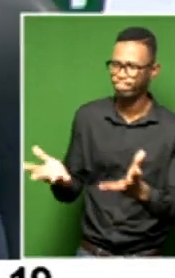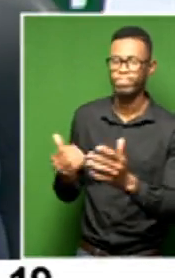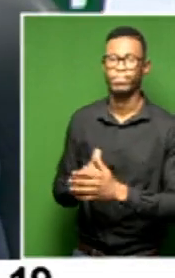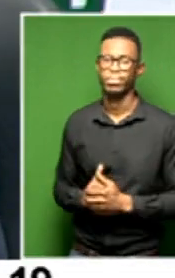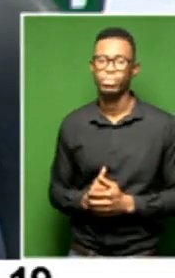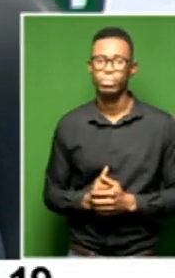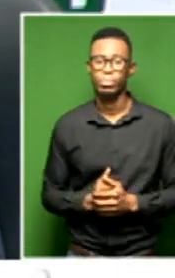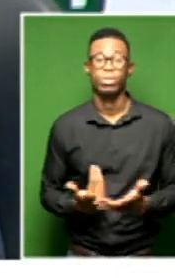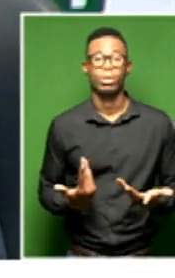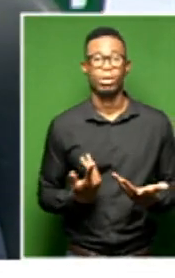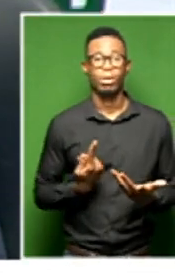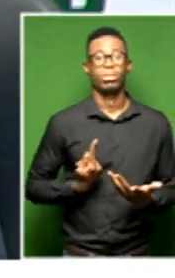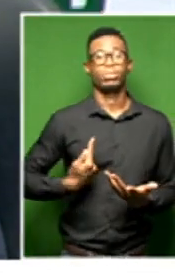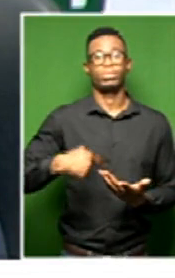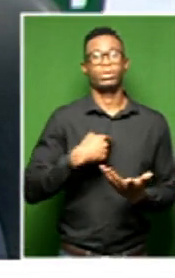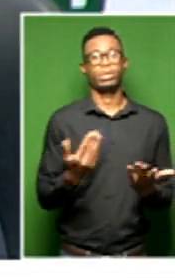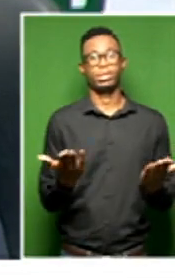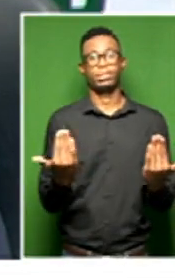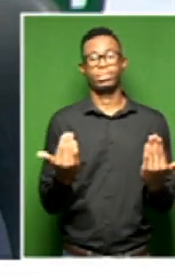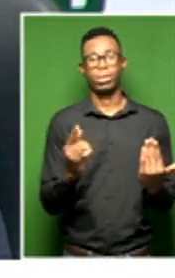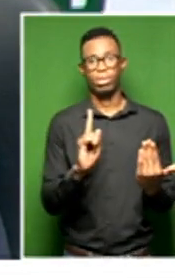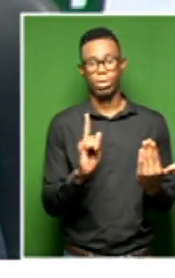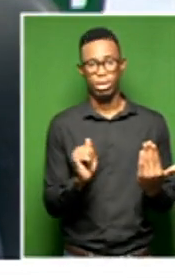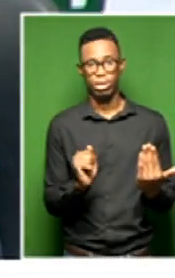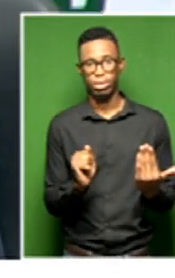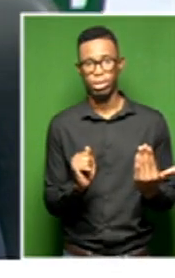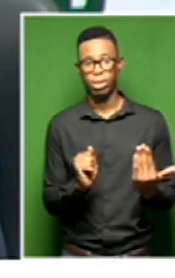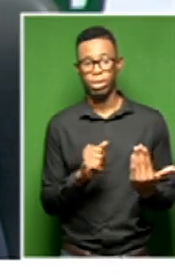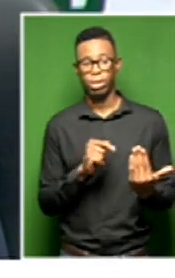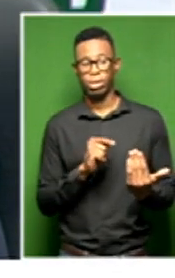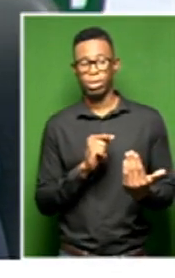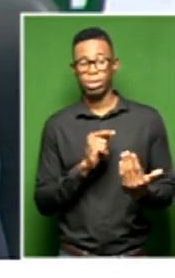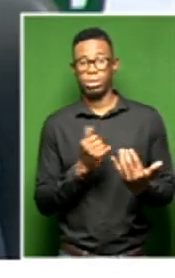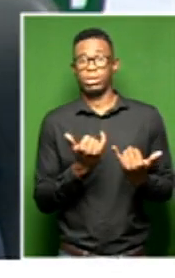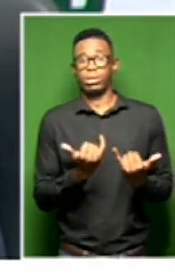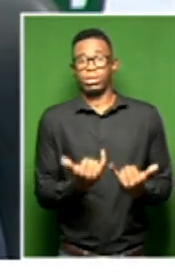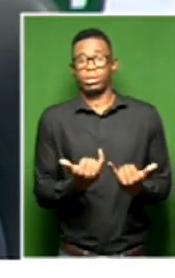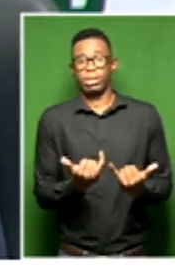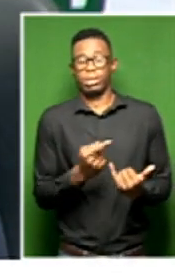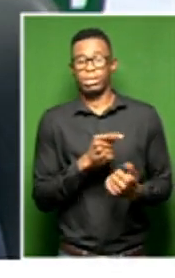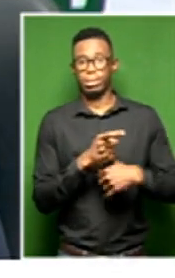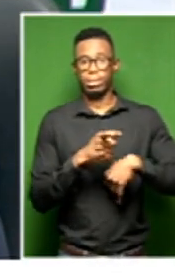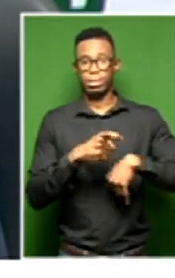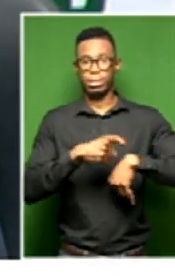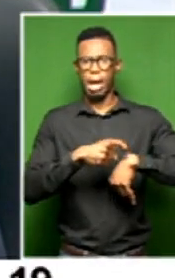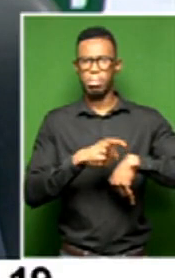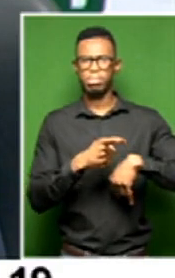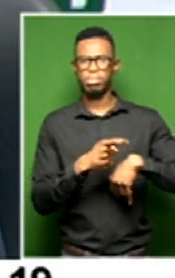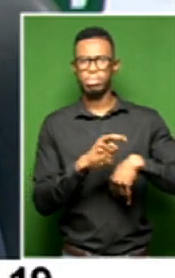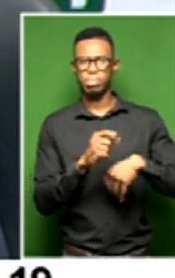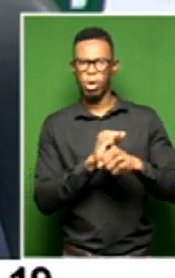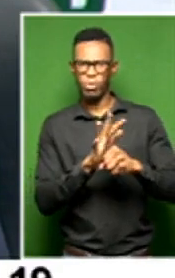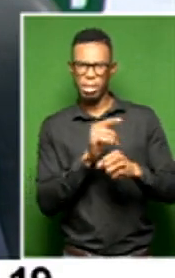that this pandemic, the acute phase of this pandemic will end this